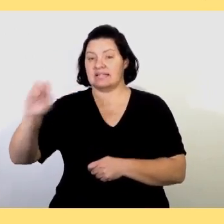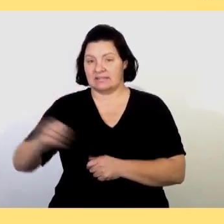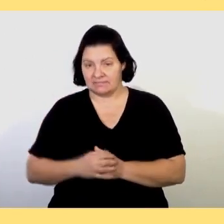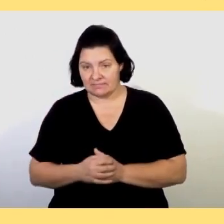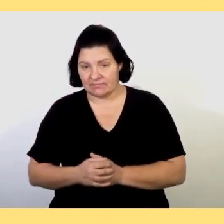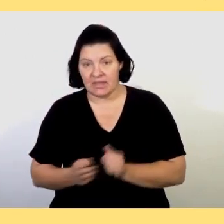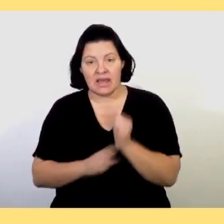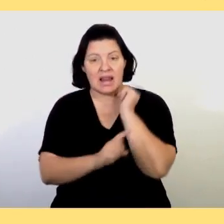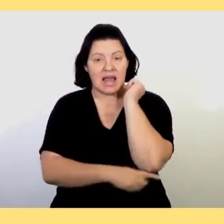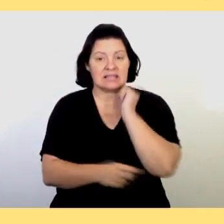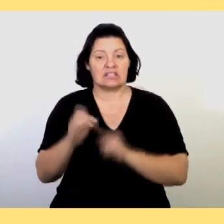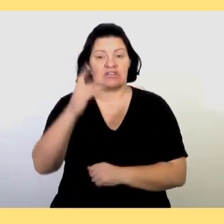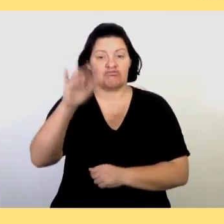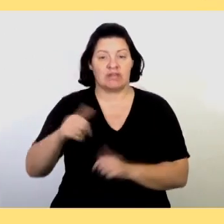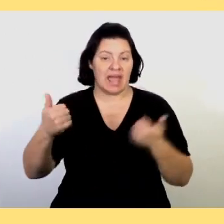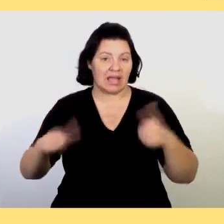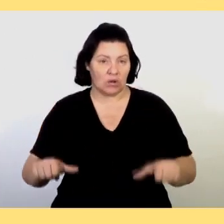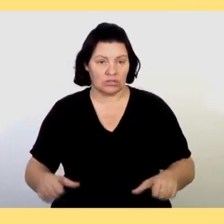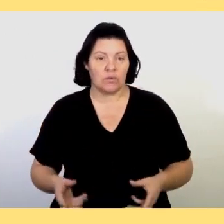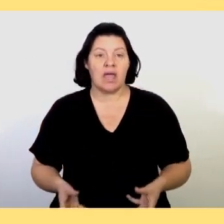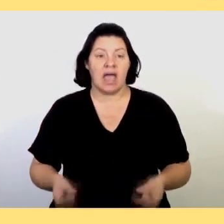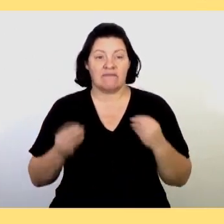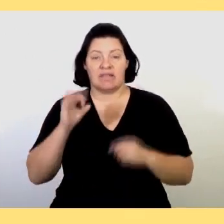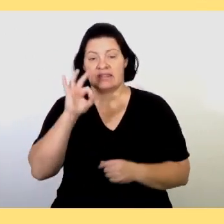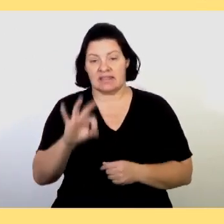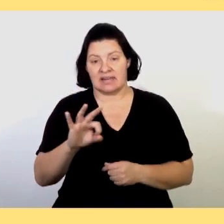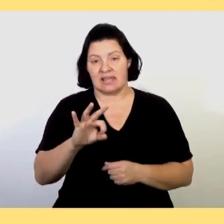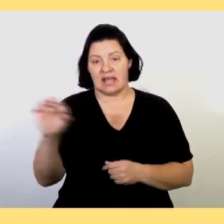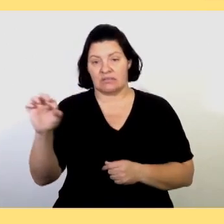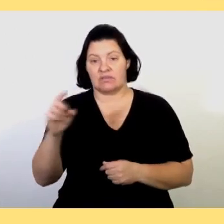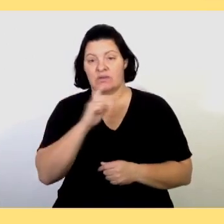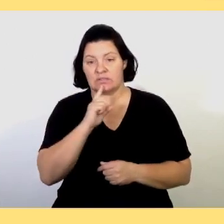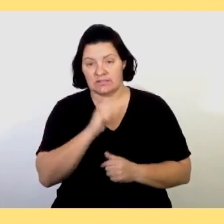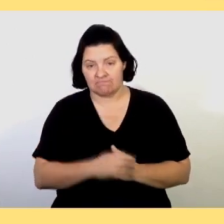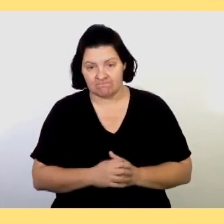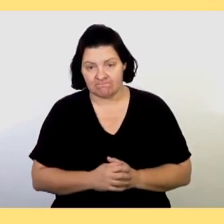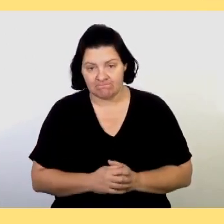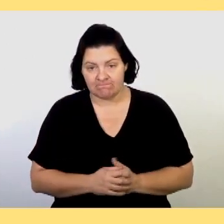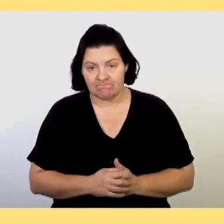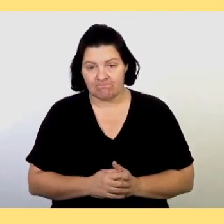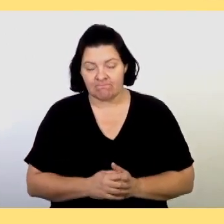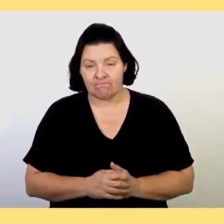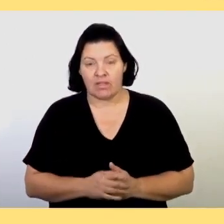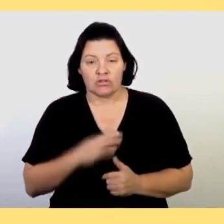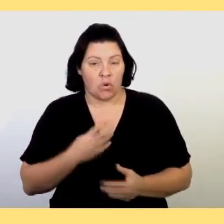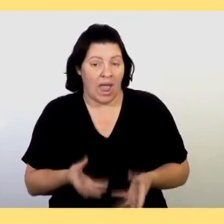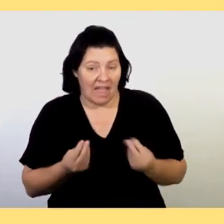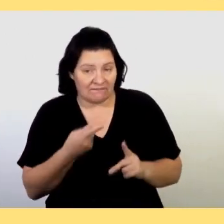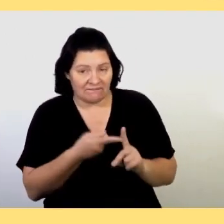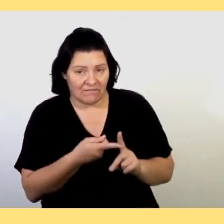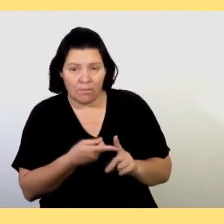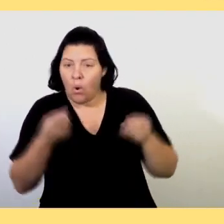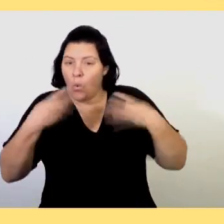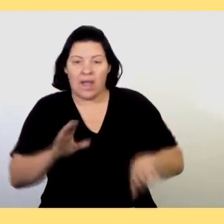69,590. And lastly, your sundry accounts, you have your 300,000. All right. Once you have this,